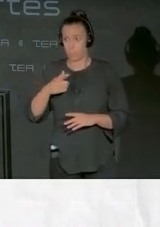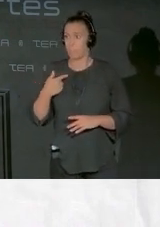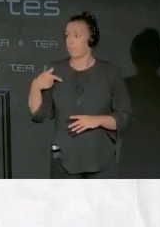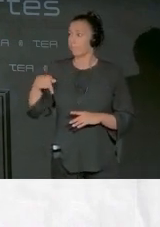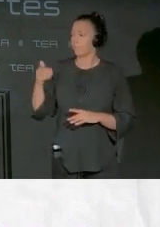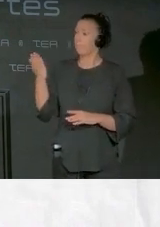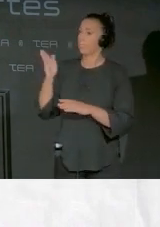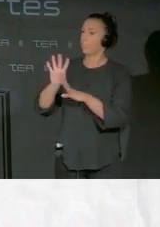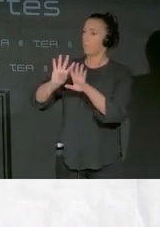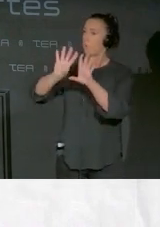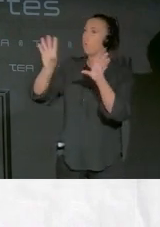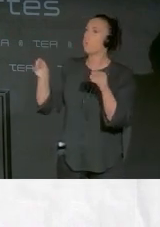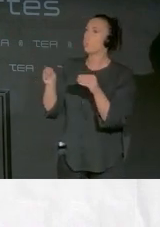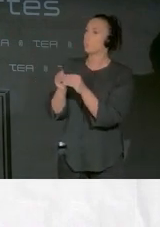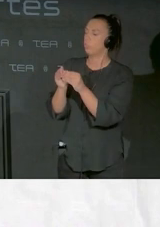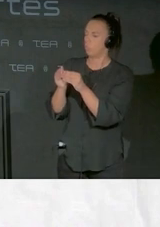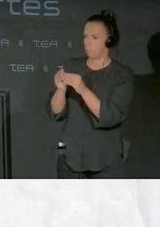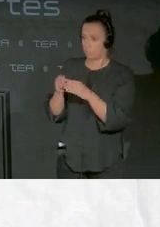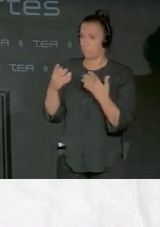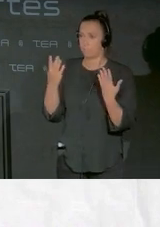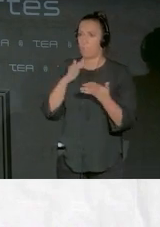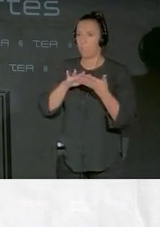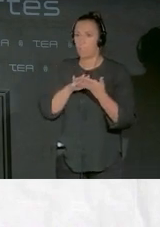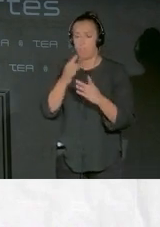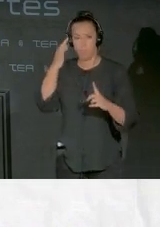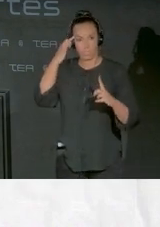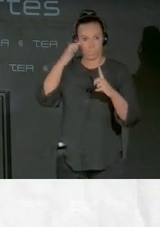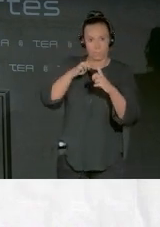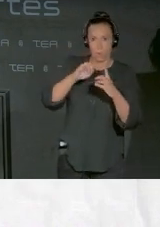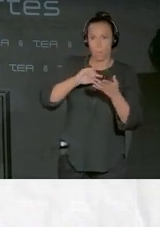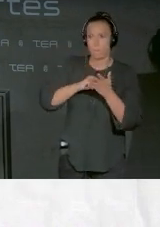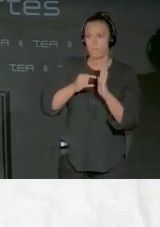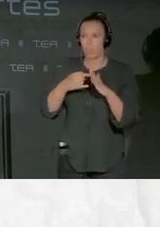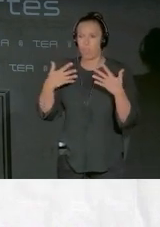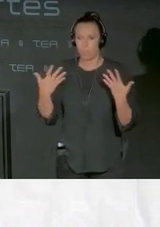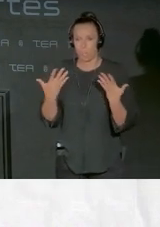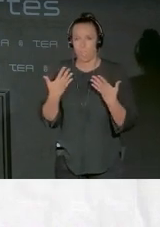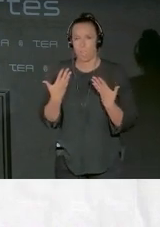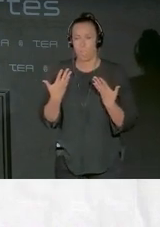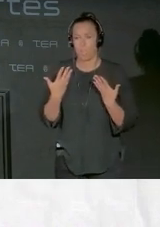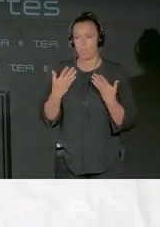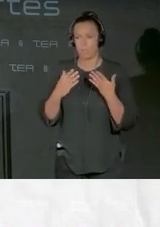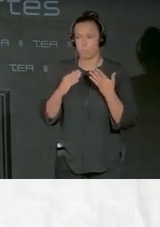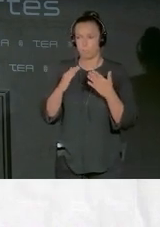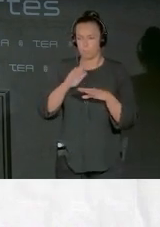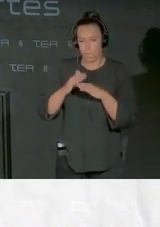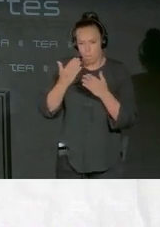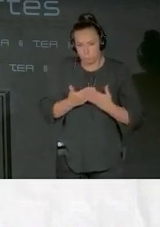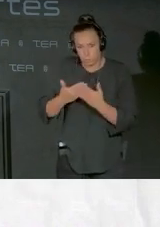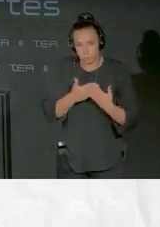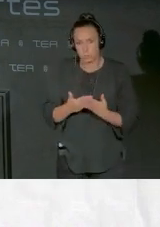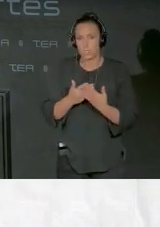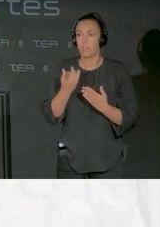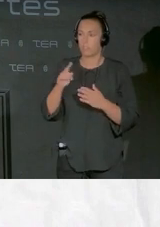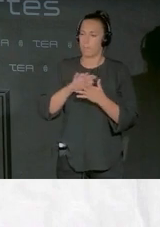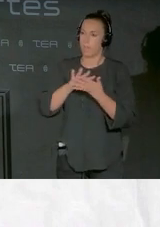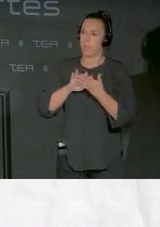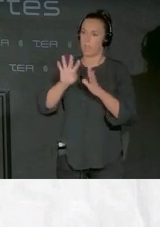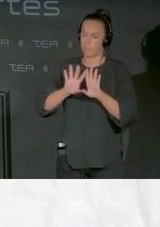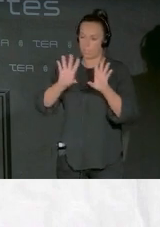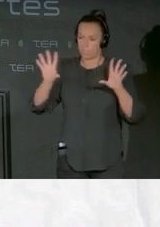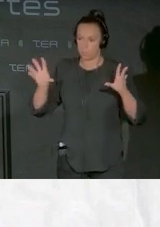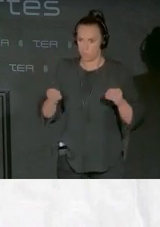methodology of the study, but then we're going to talk to you about the main findings and the recommendations that come from it, and obviously happy to